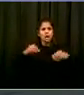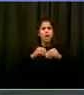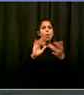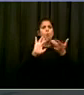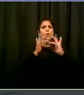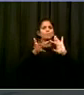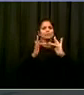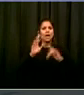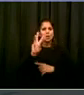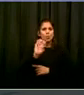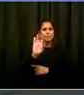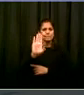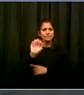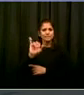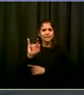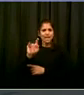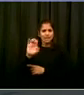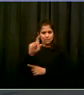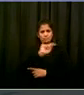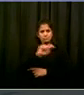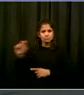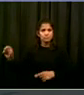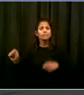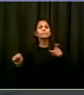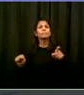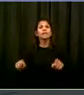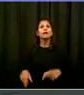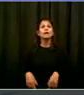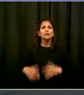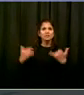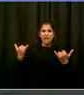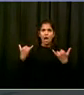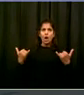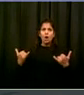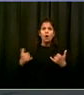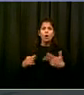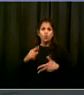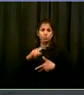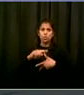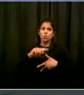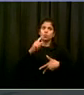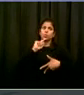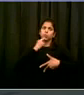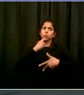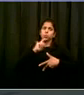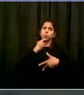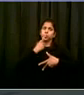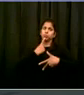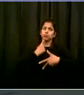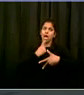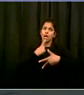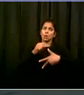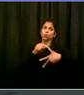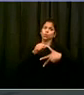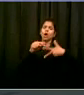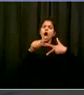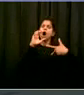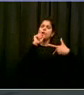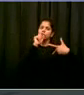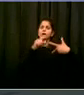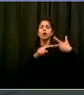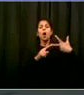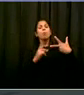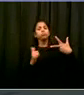zones, what's going on. We immediately will have 1,200 personnel on the ground today. In addition to the state enforcement teams, we'll